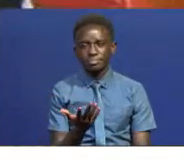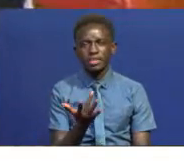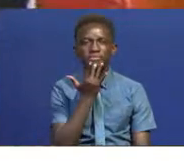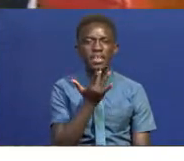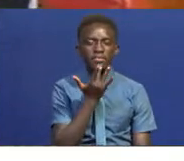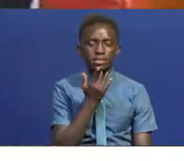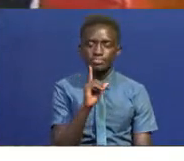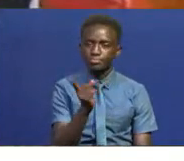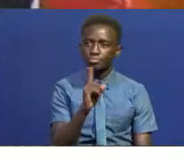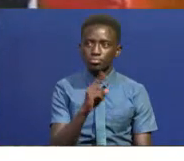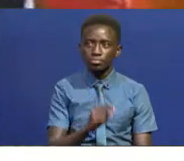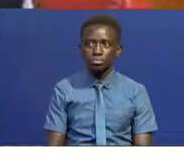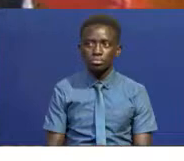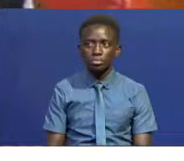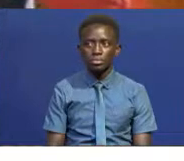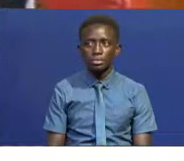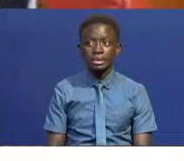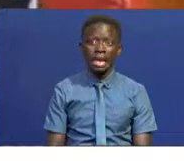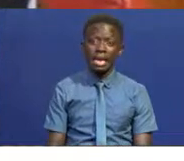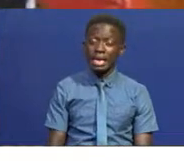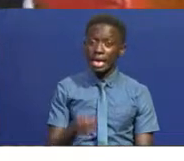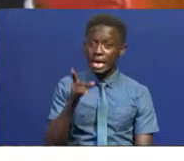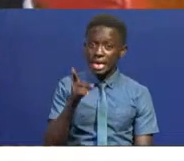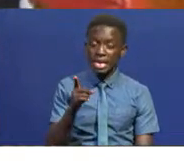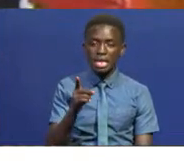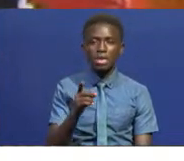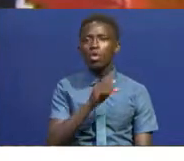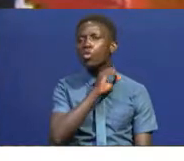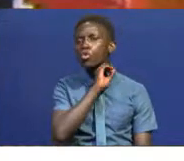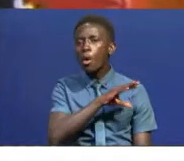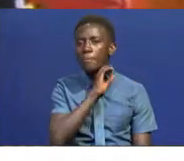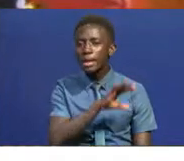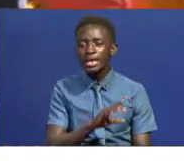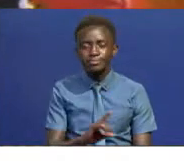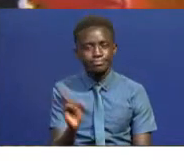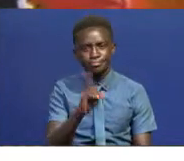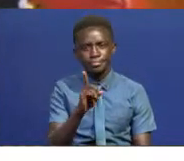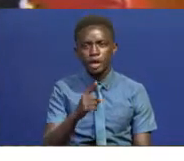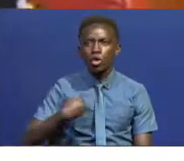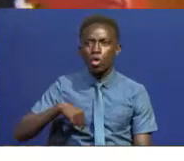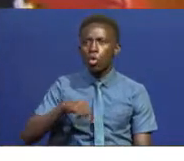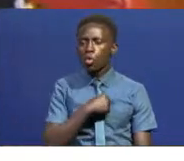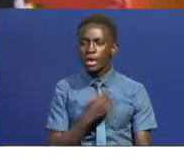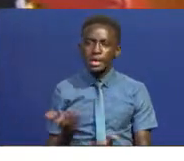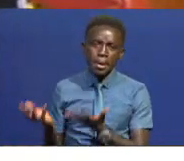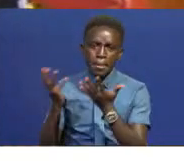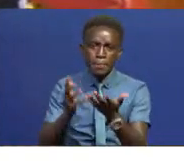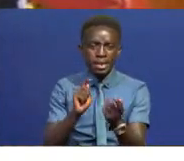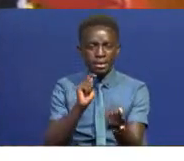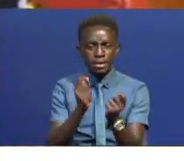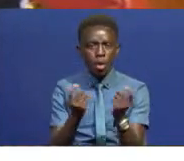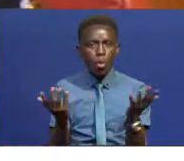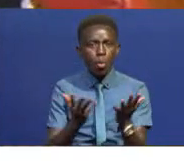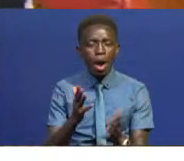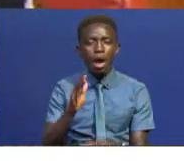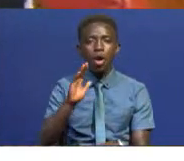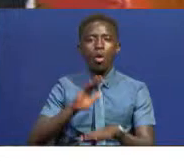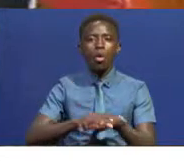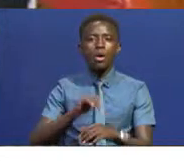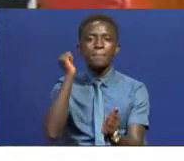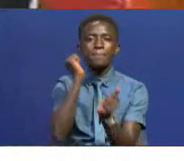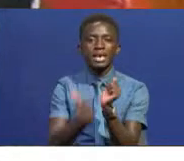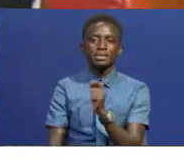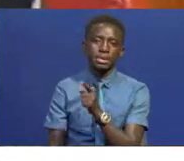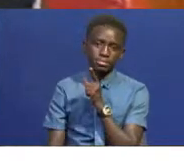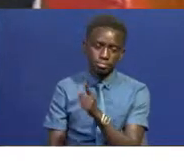favor. It's not just a petition. It is for us to bring in the amendments, first in the Penal Code, but it has to go in